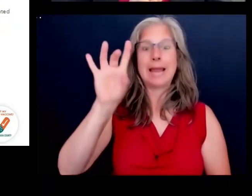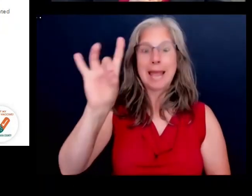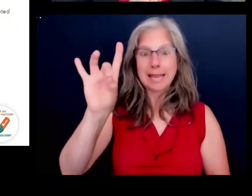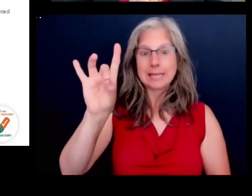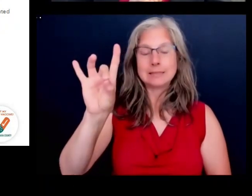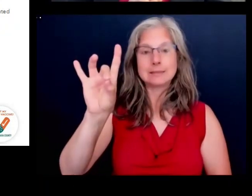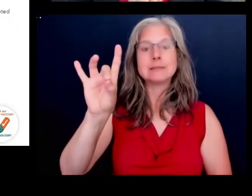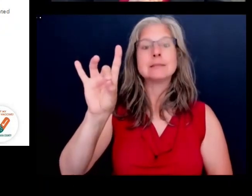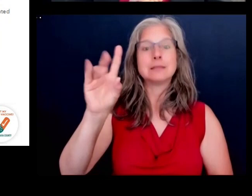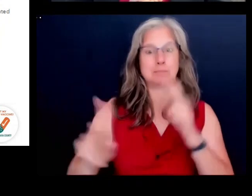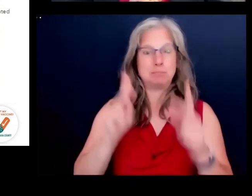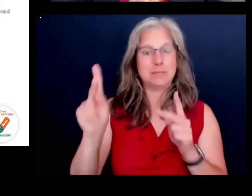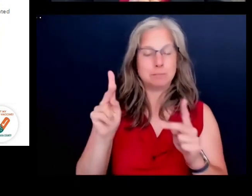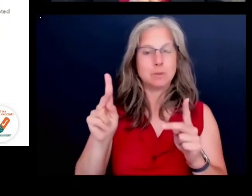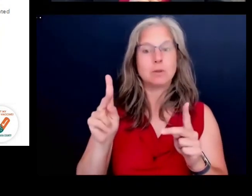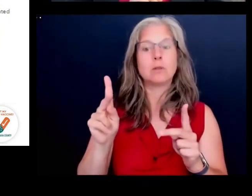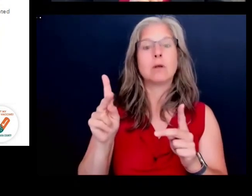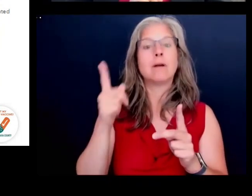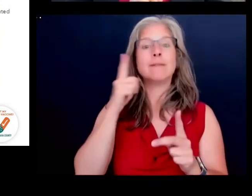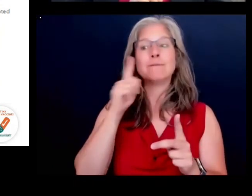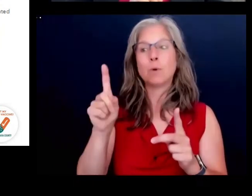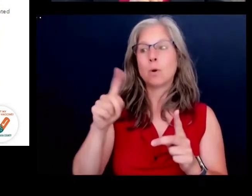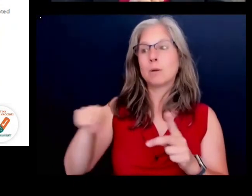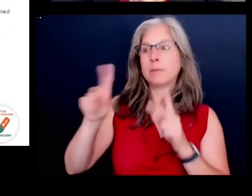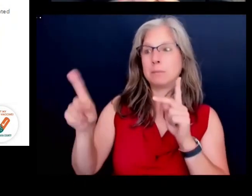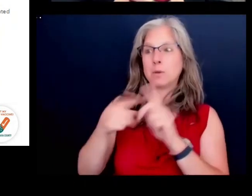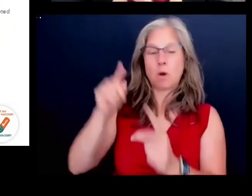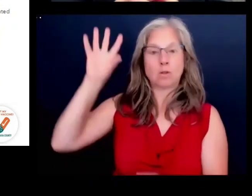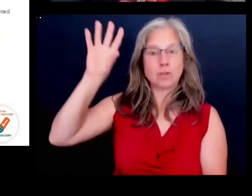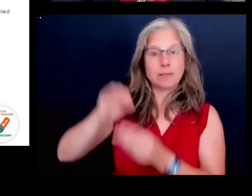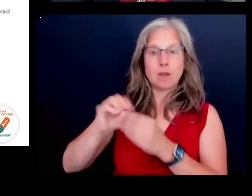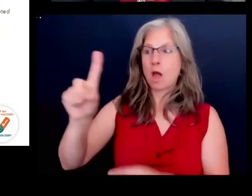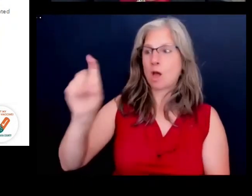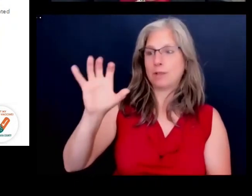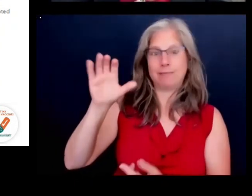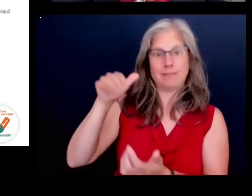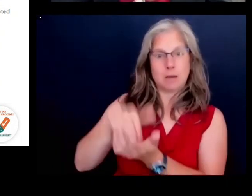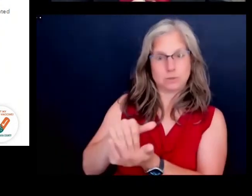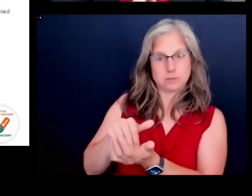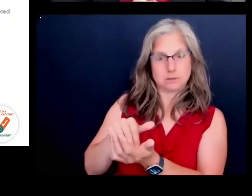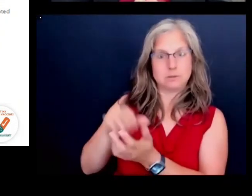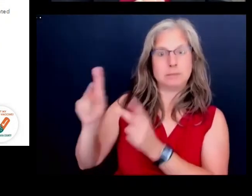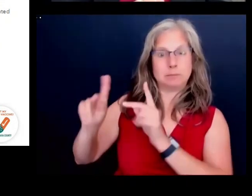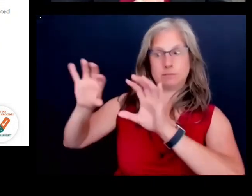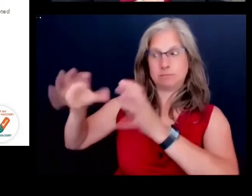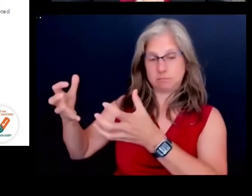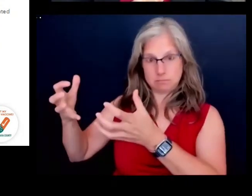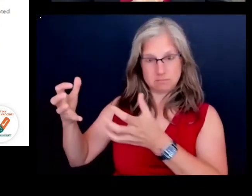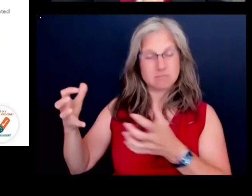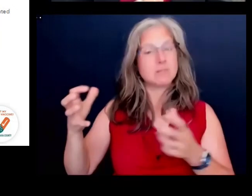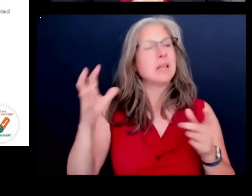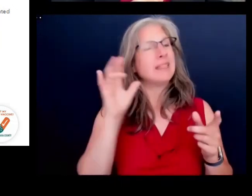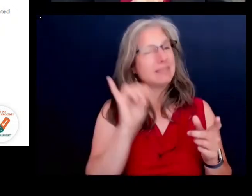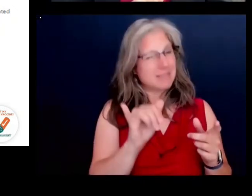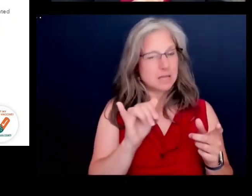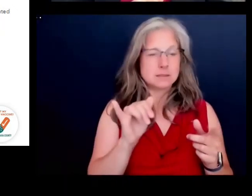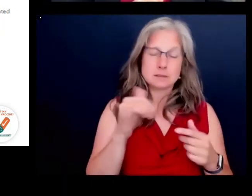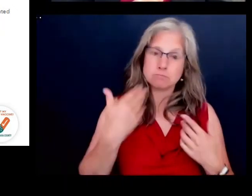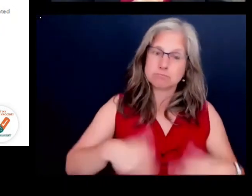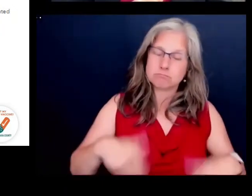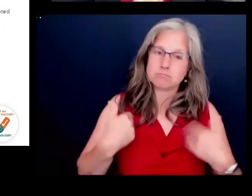8.8 cases per 100,000 residents. And to put it into context, that's